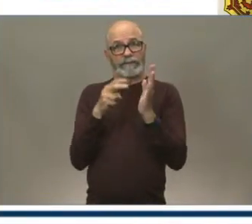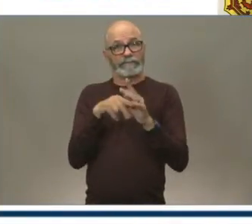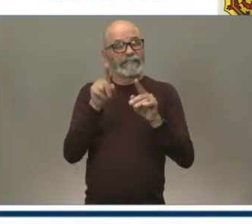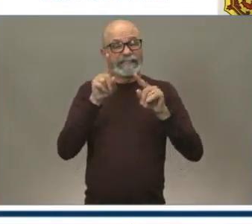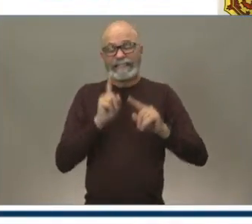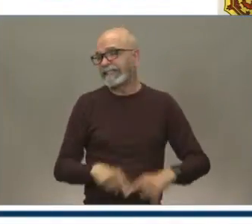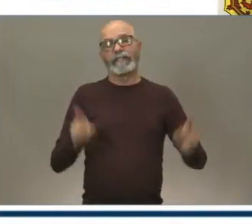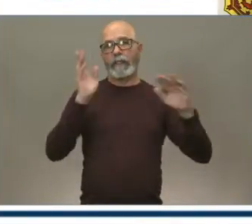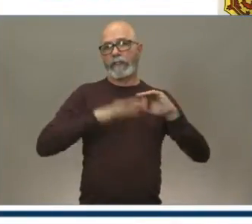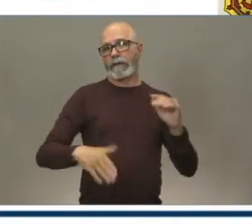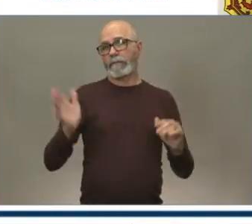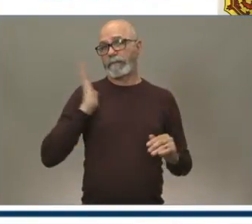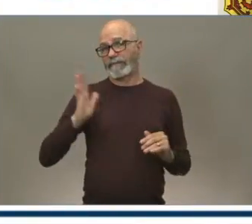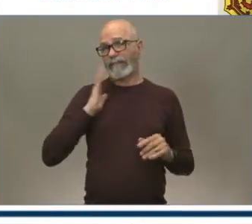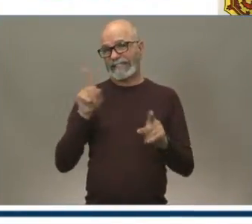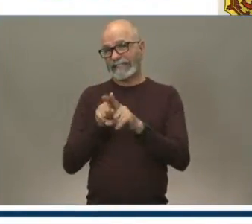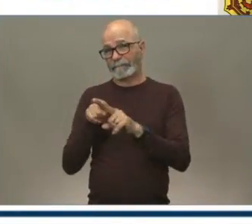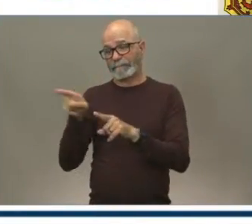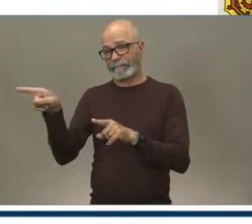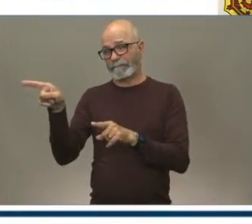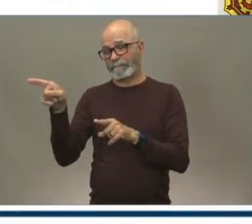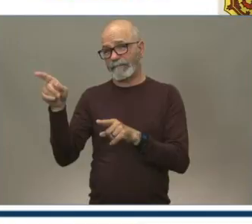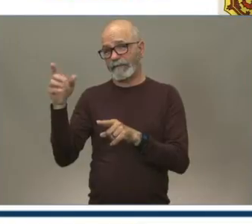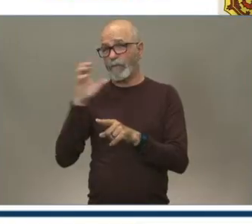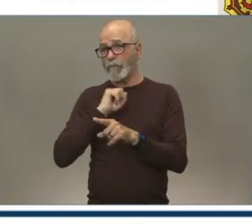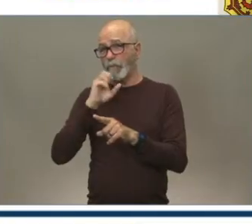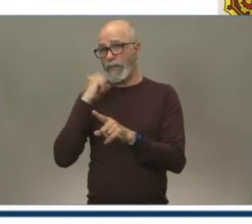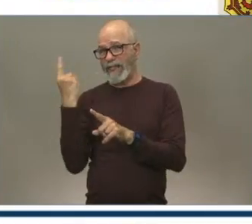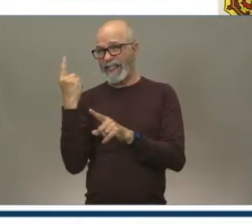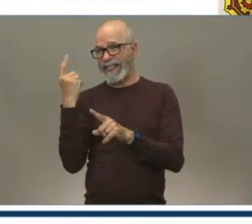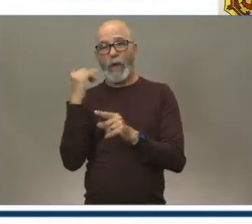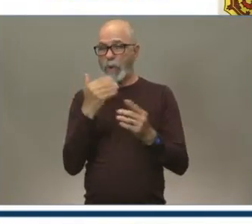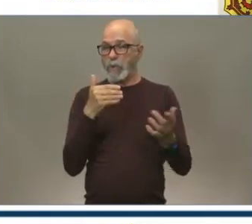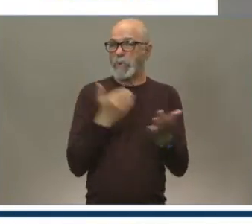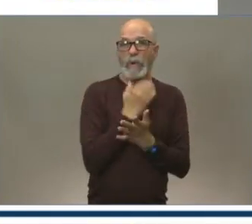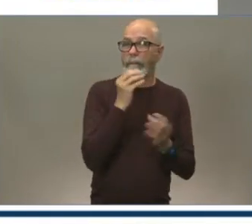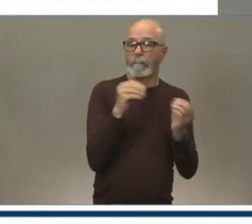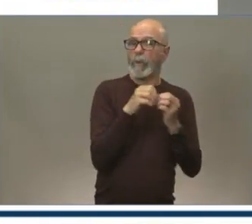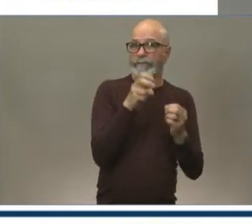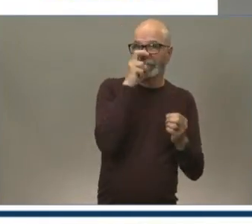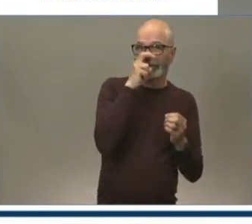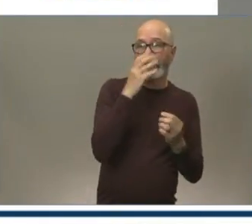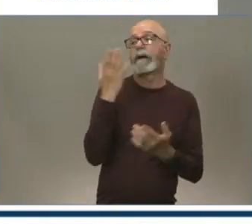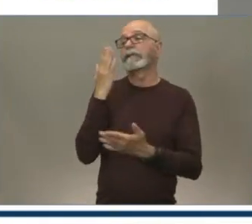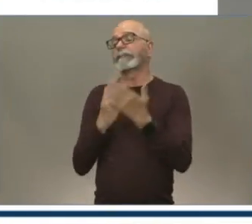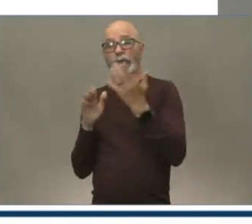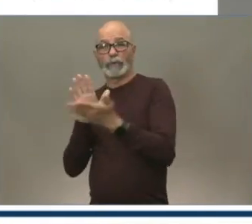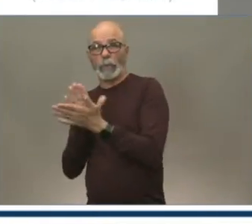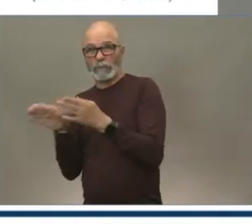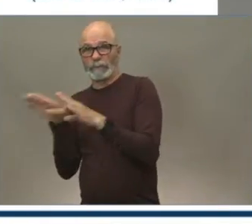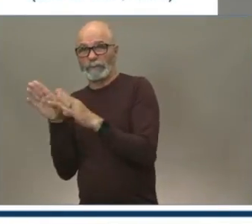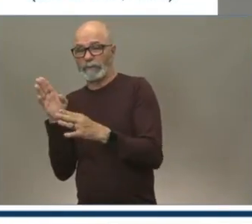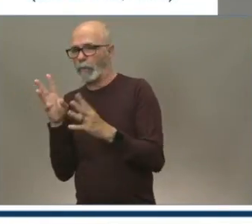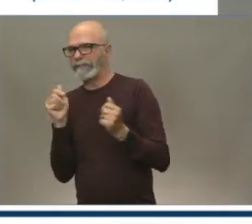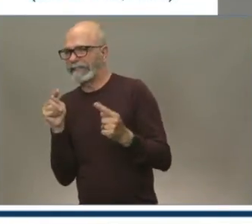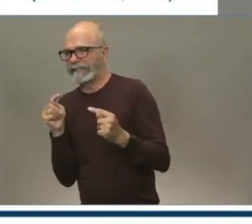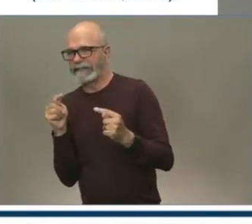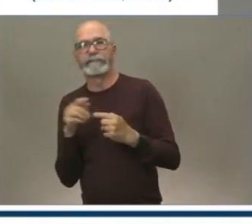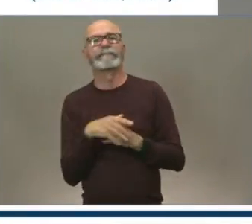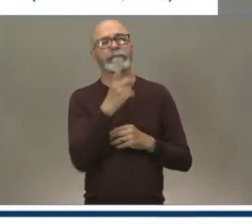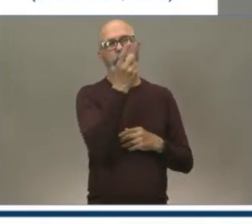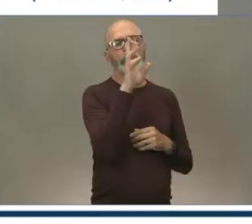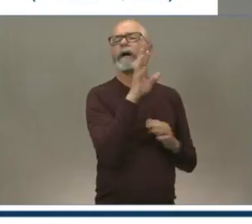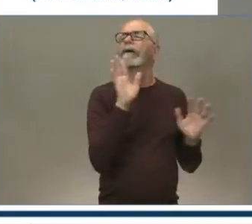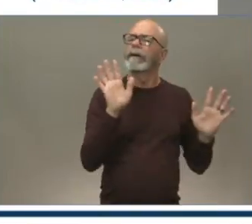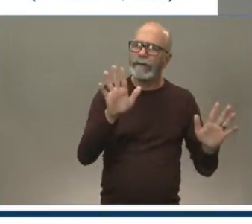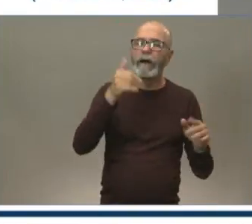any differences other than now some schools being closed? There's a lot of similarities, but we're